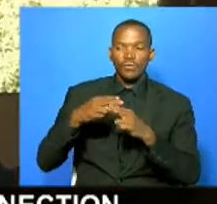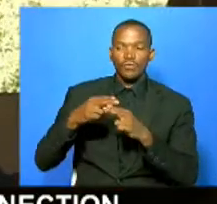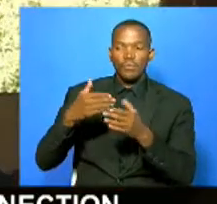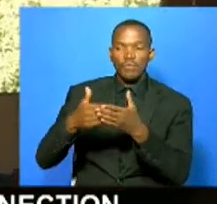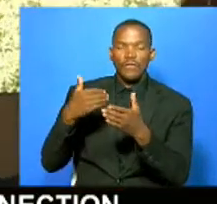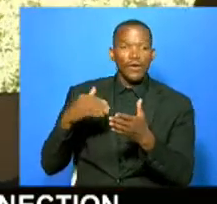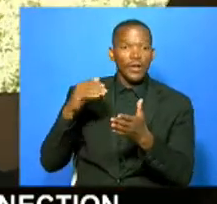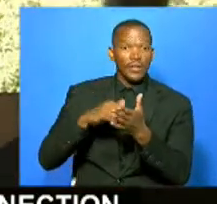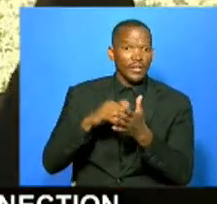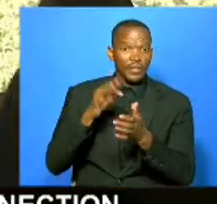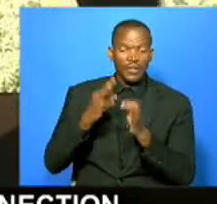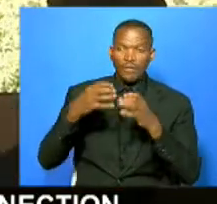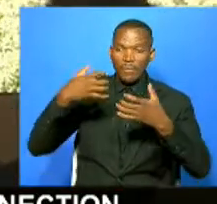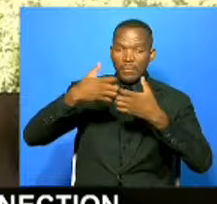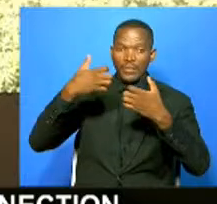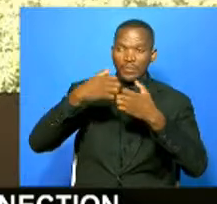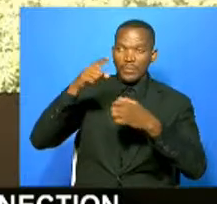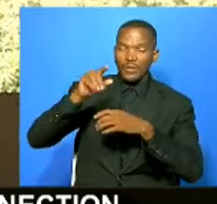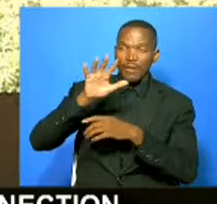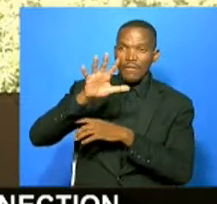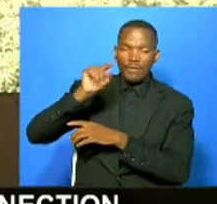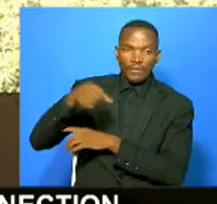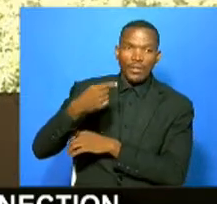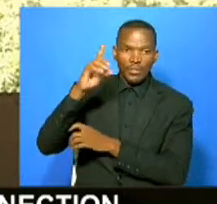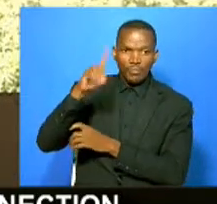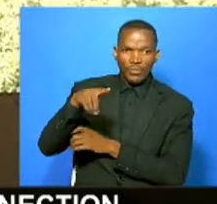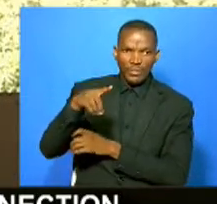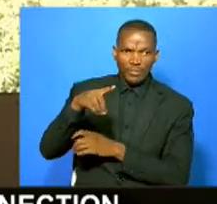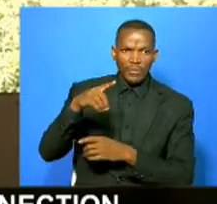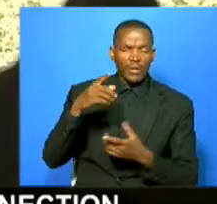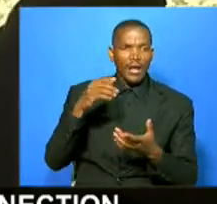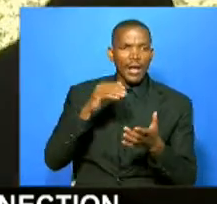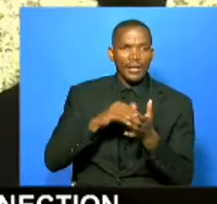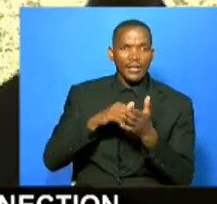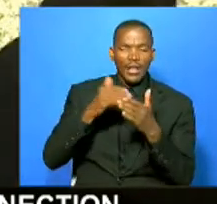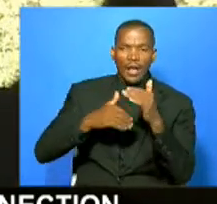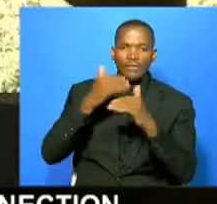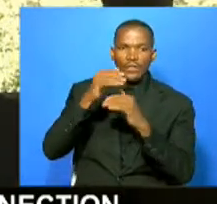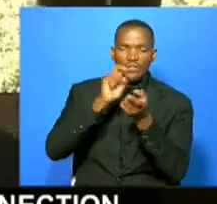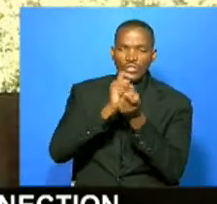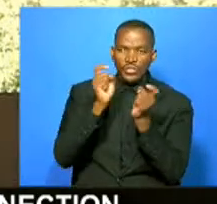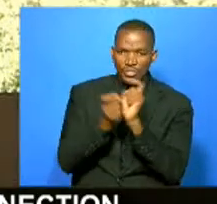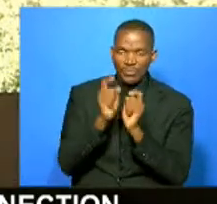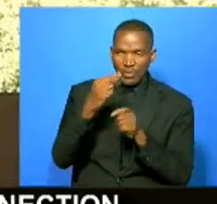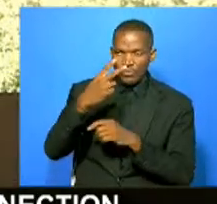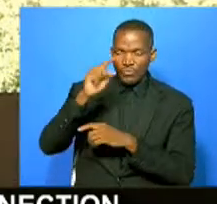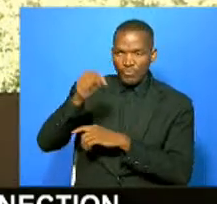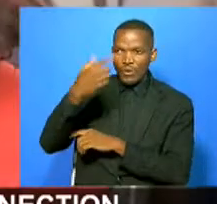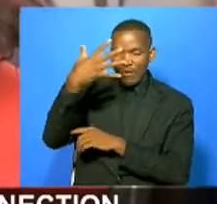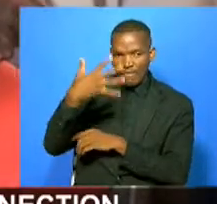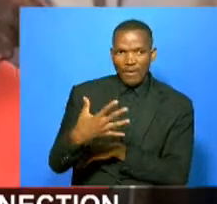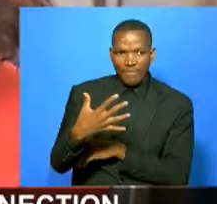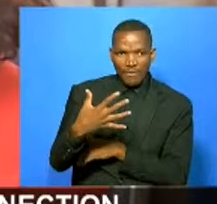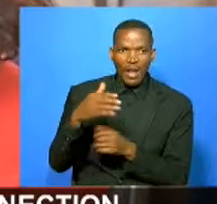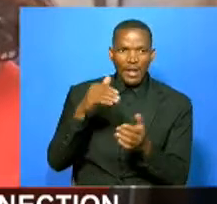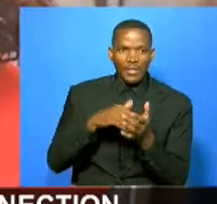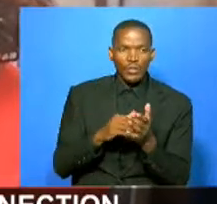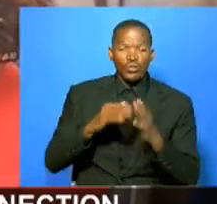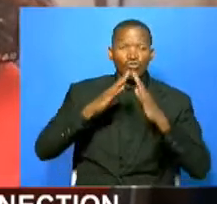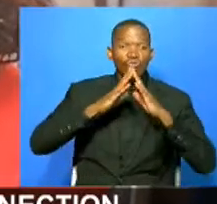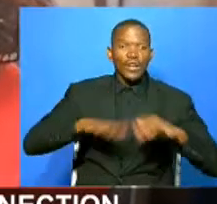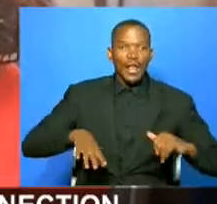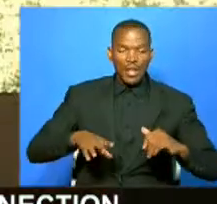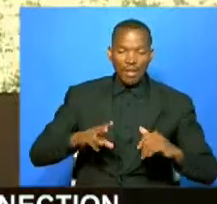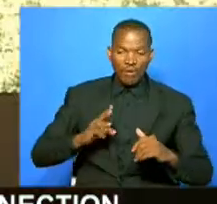ga o connecta motlakase wa go ntsha 5000 pula rato ga ra bua ra re wa gontsa 2.5